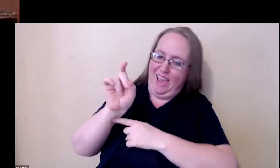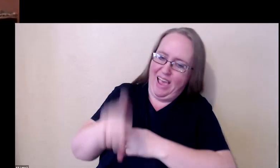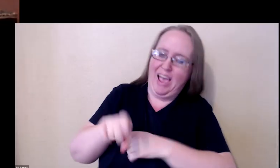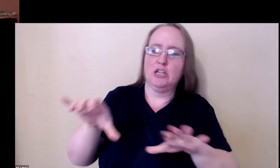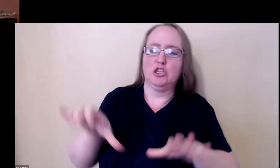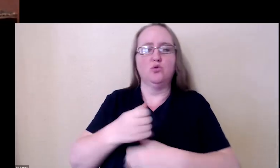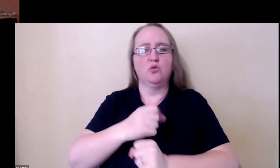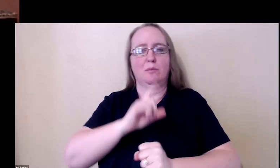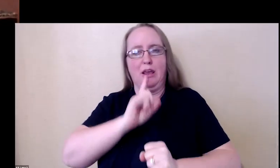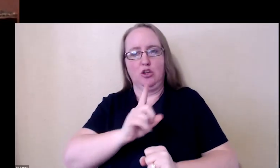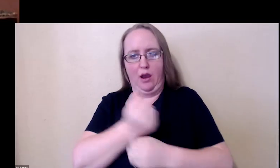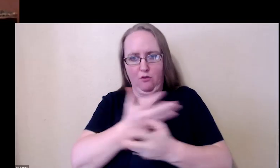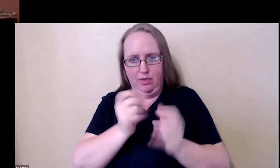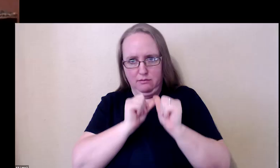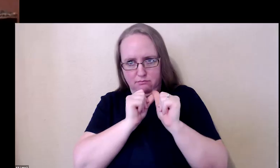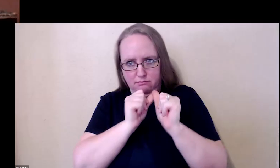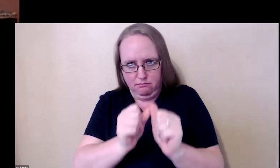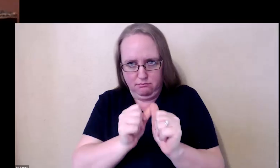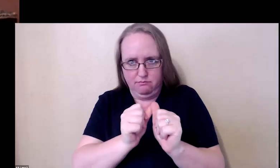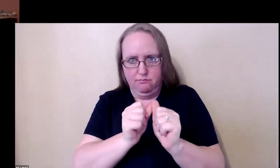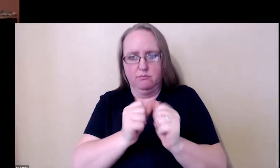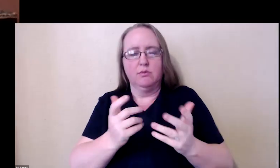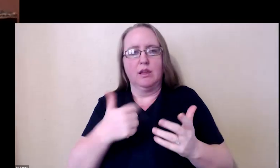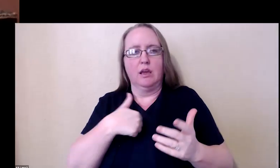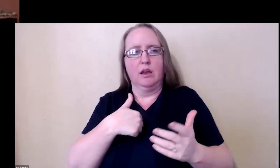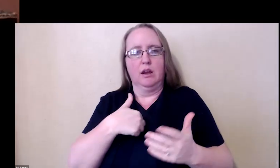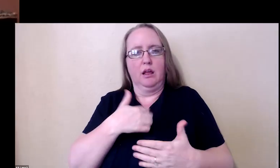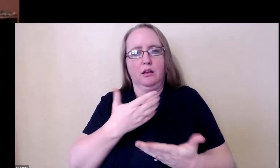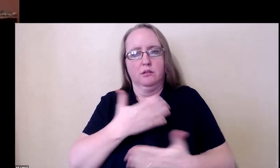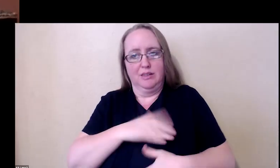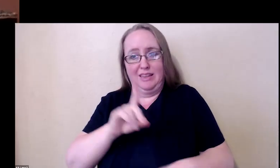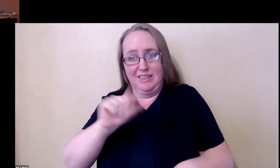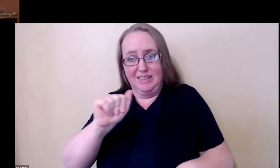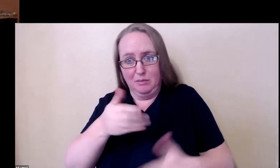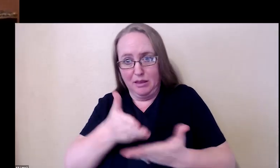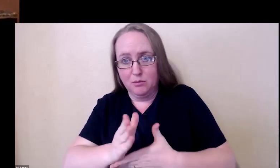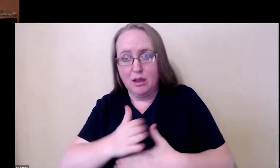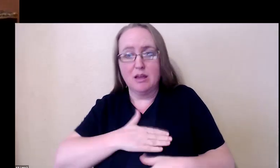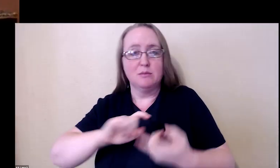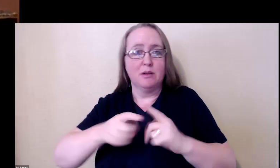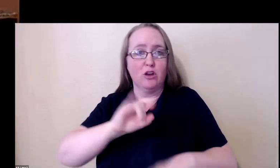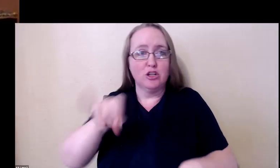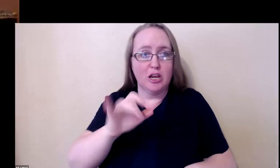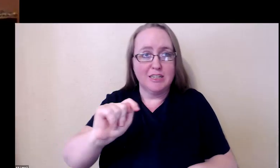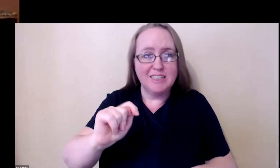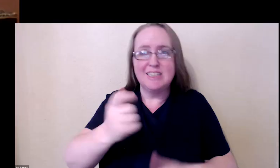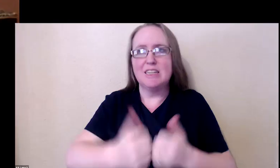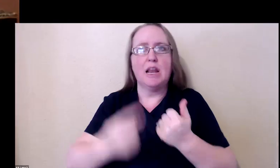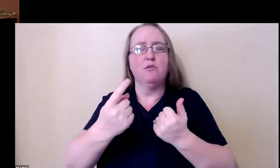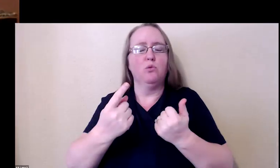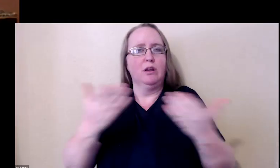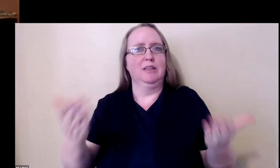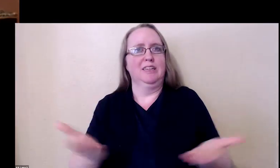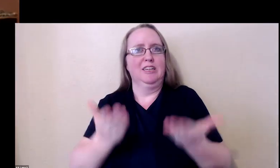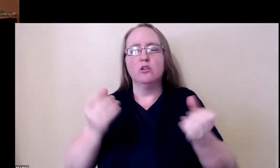soul together. And I appreciate the efforts of disability rights and my friend JT and all the people who are here. There are a lot